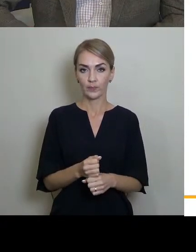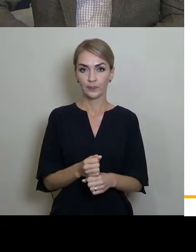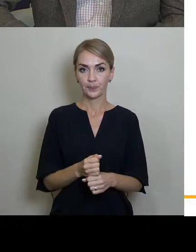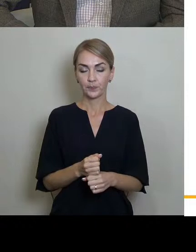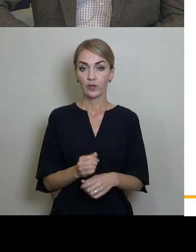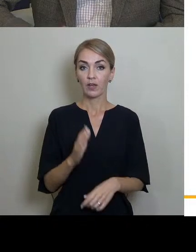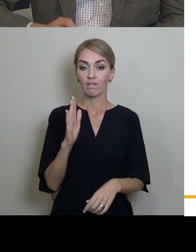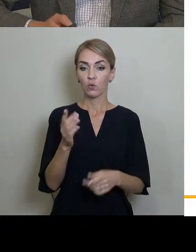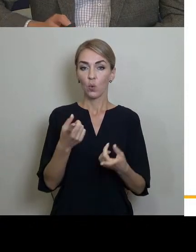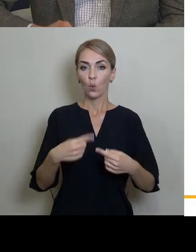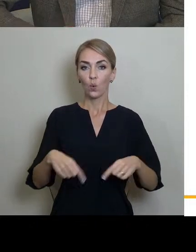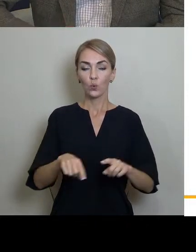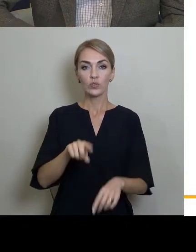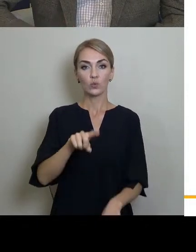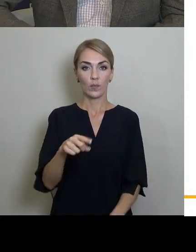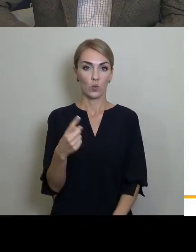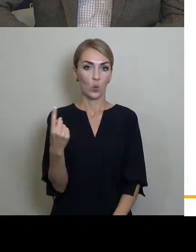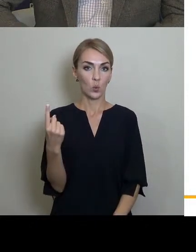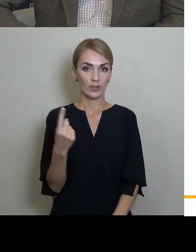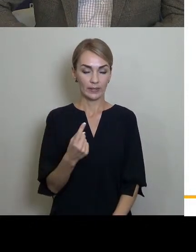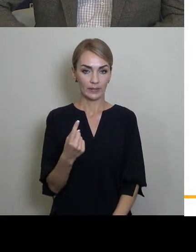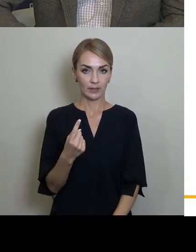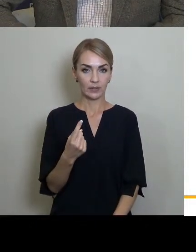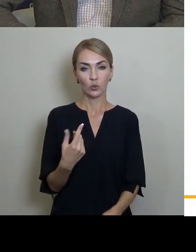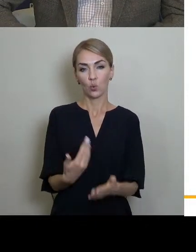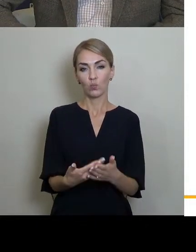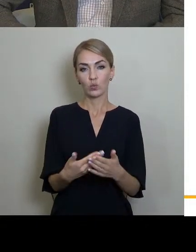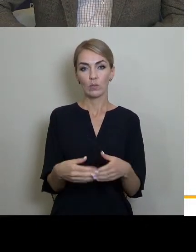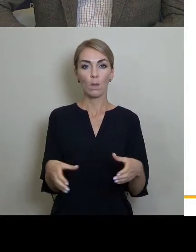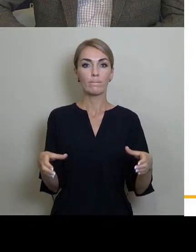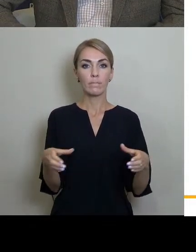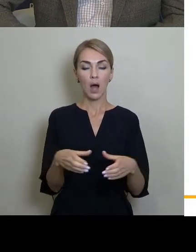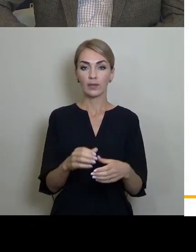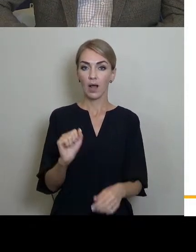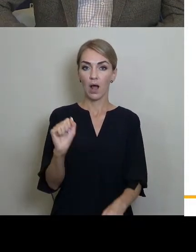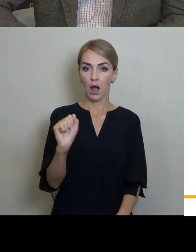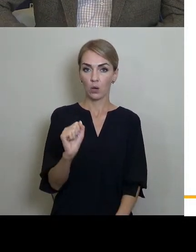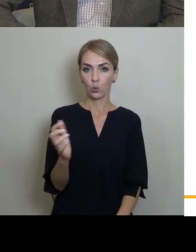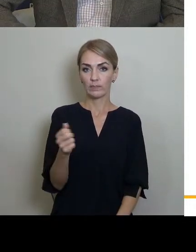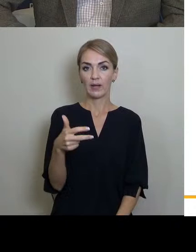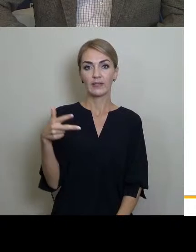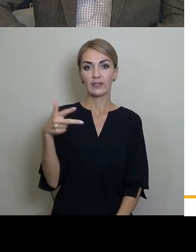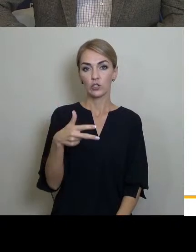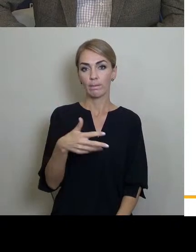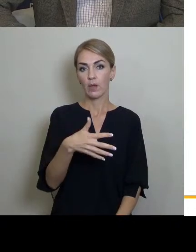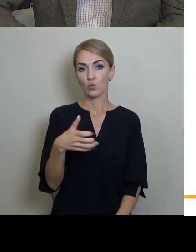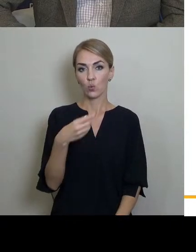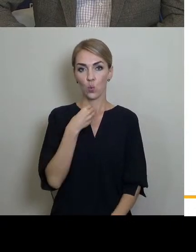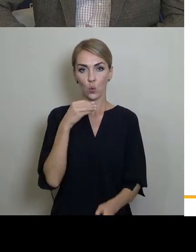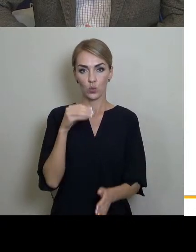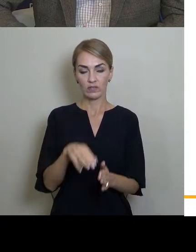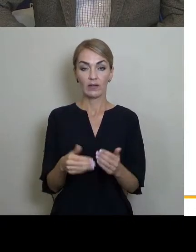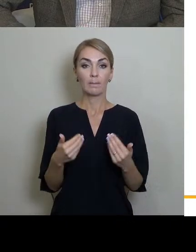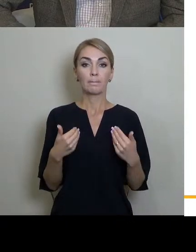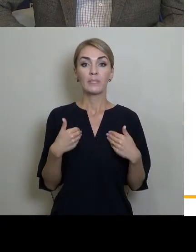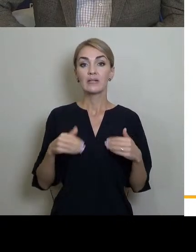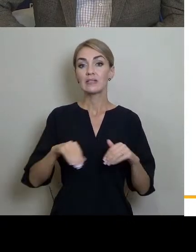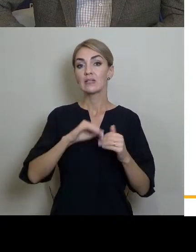do? In constituency number 1, let's say party A got